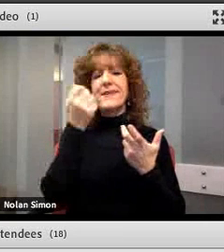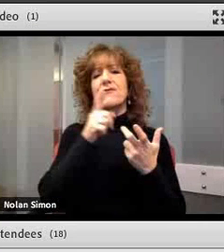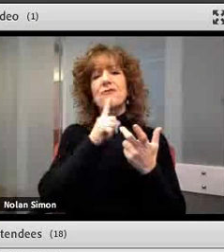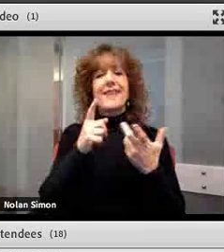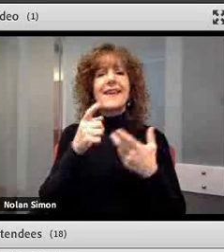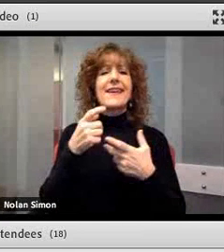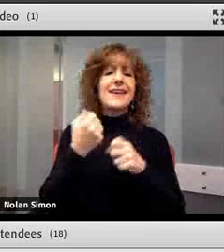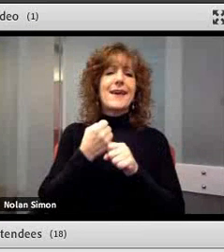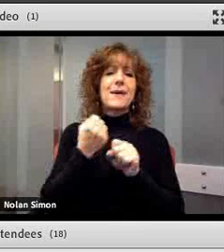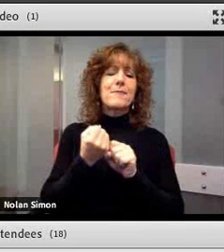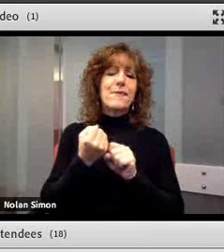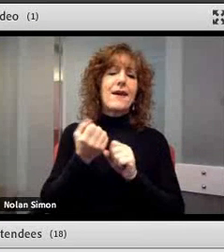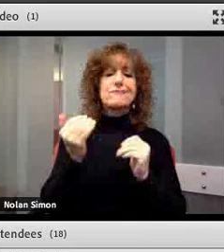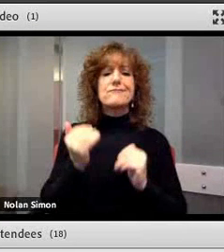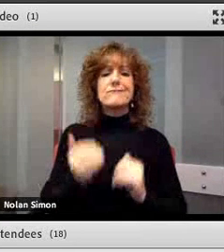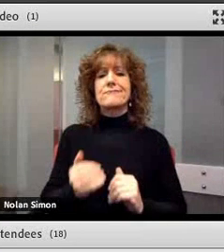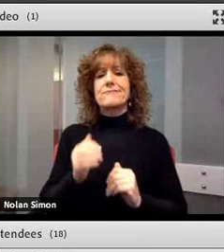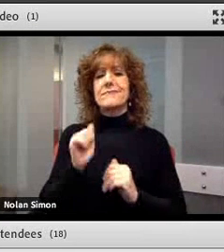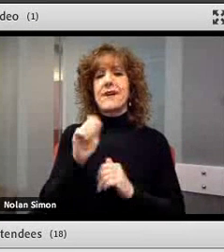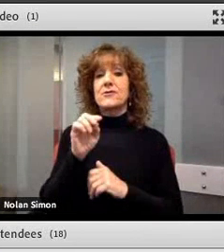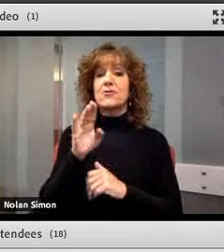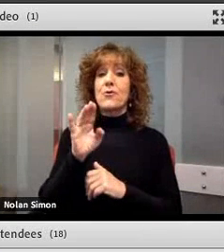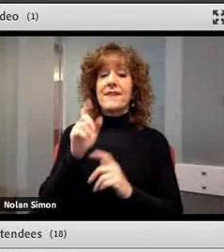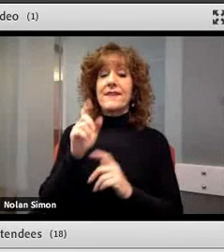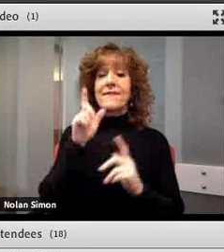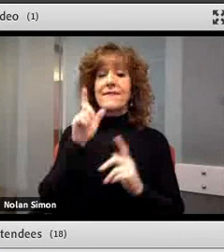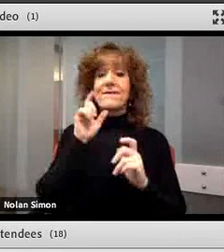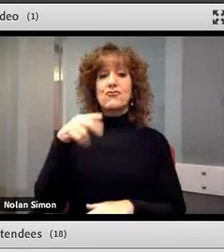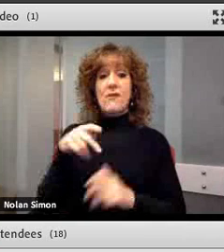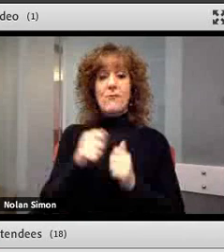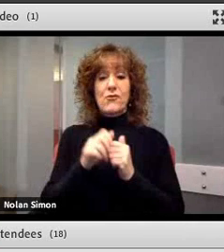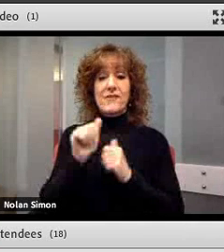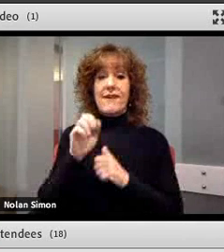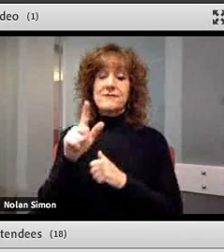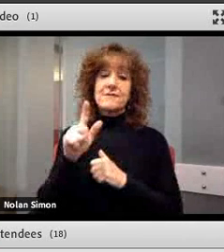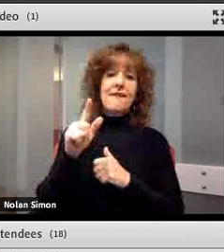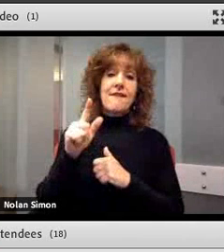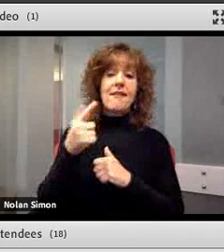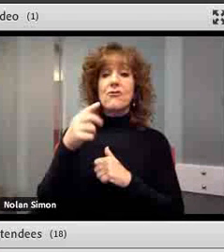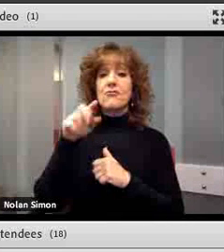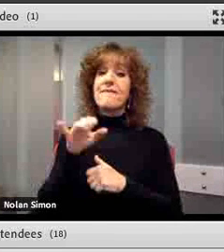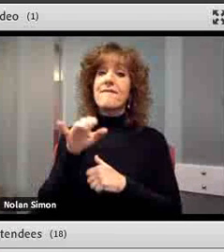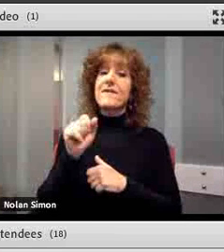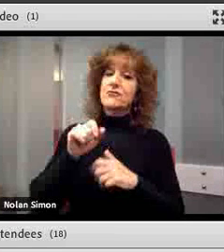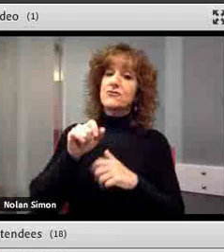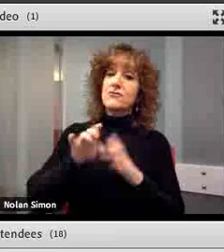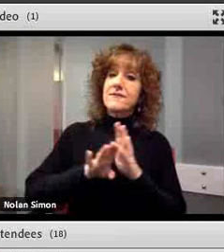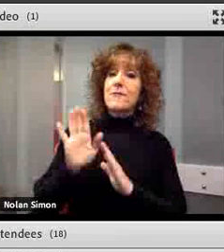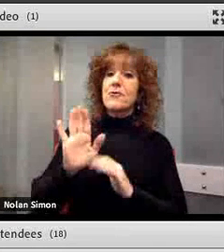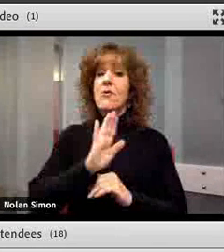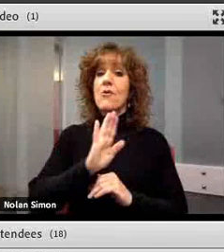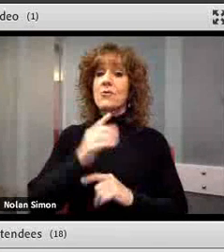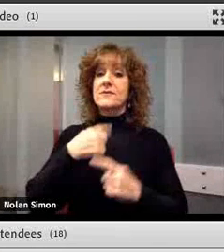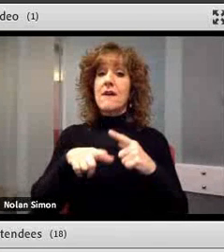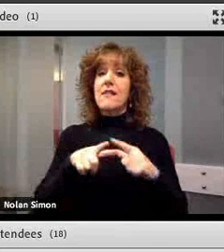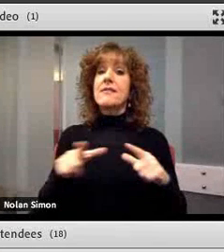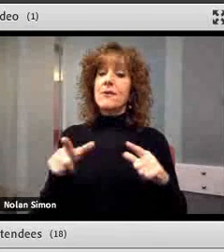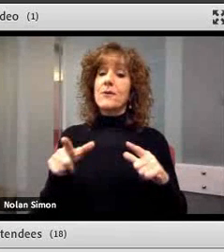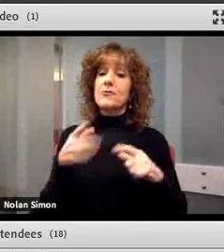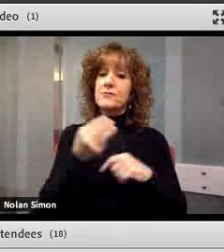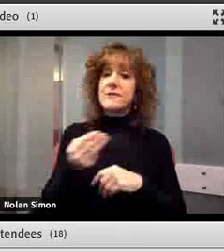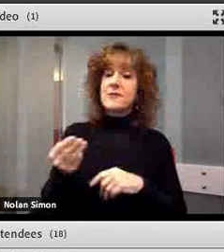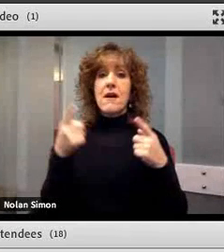down Adobe Photoshop, but with ASL graphics, and you could build your own sign language materials. And